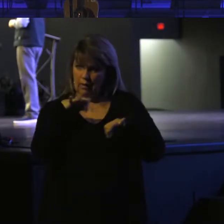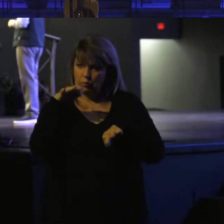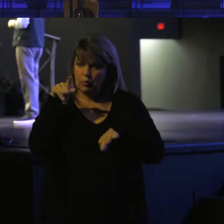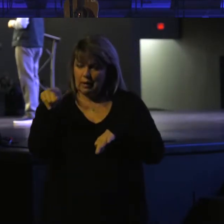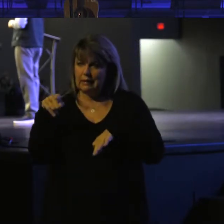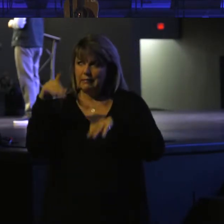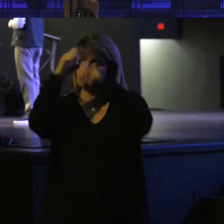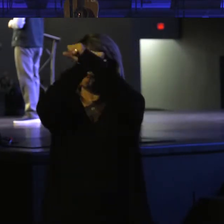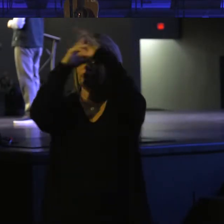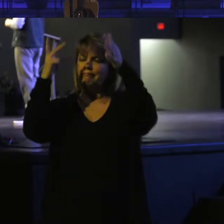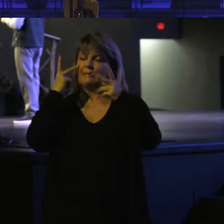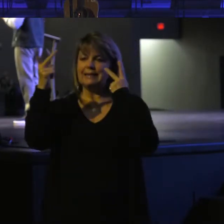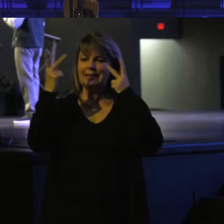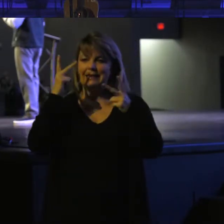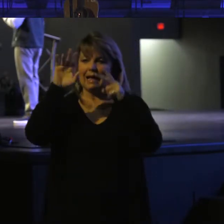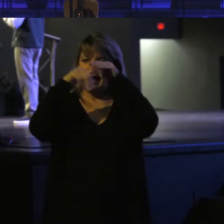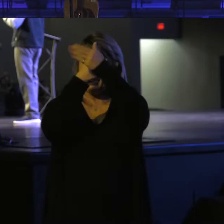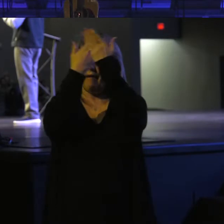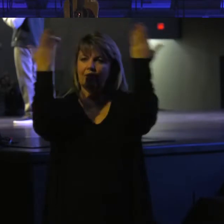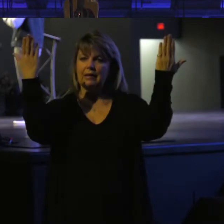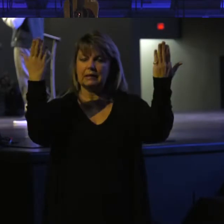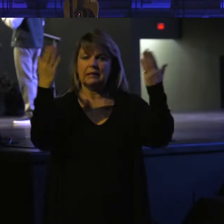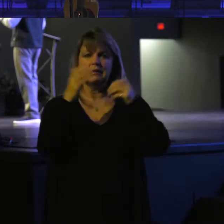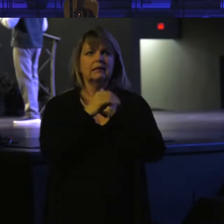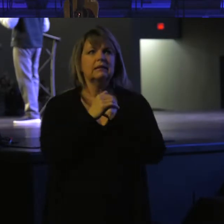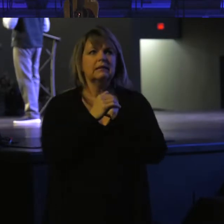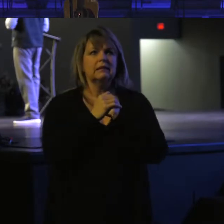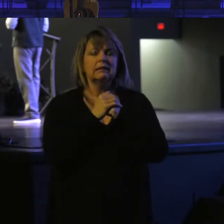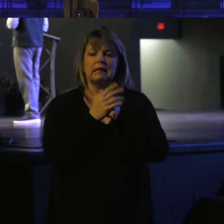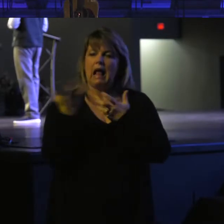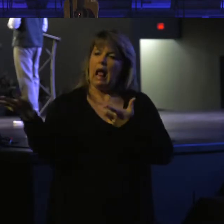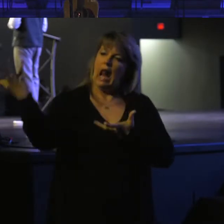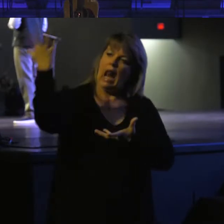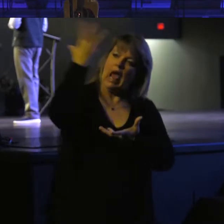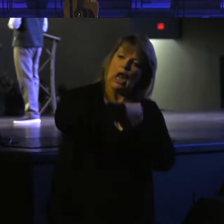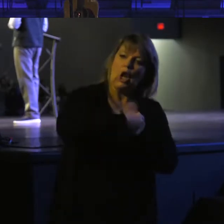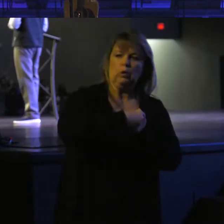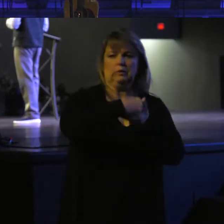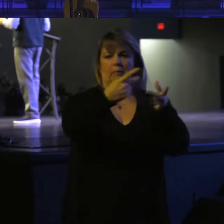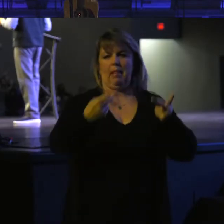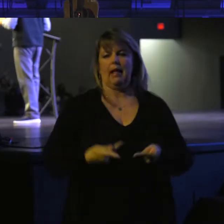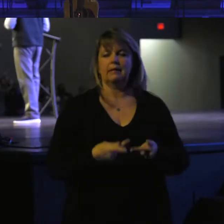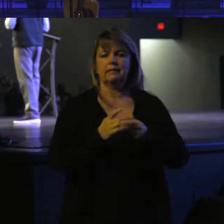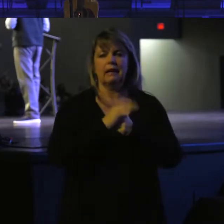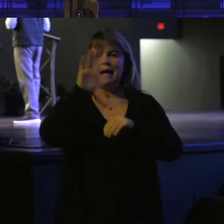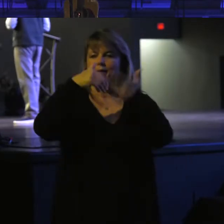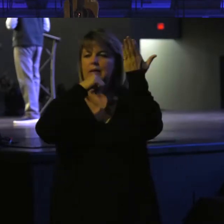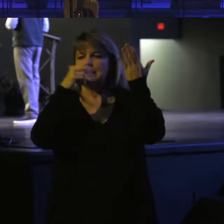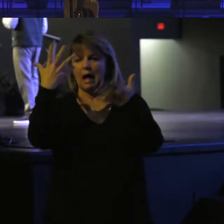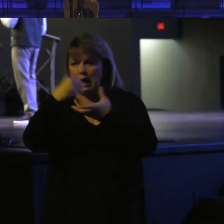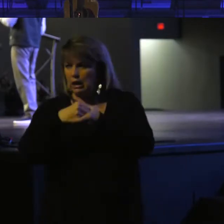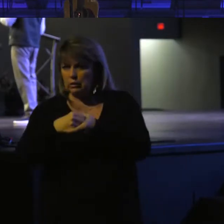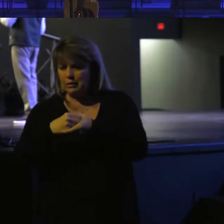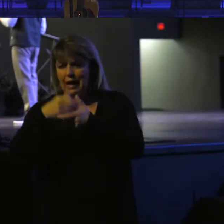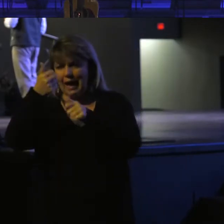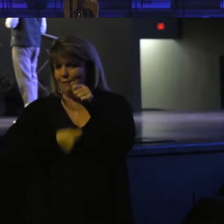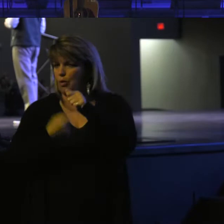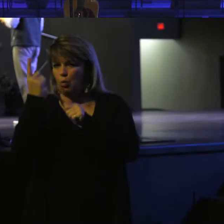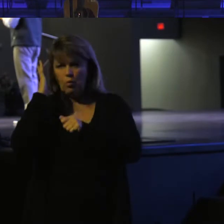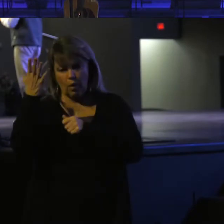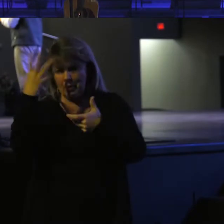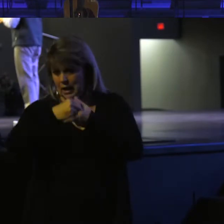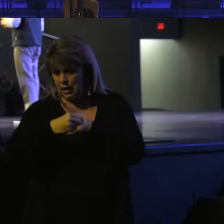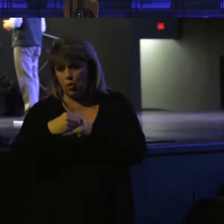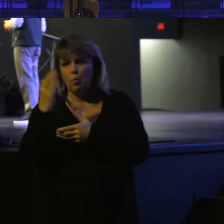seeing. He describes heaven as an inclusive place. Heaven's not inclusive in the sense that everyone is going to be